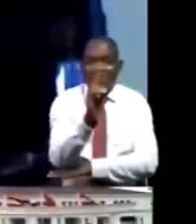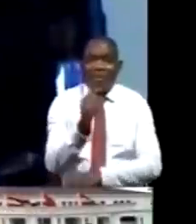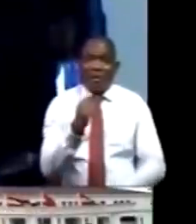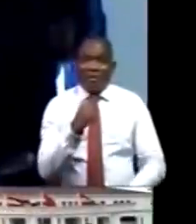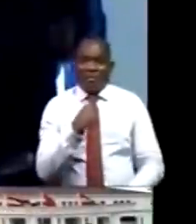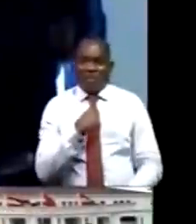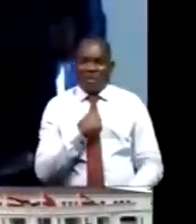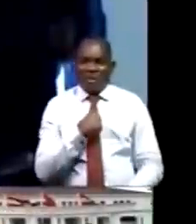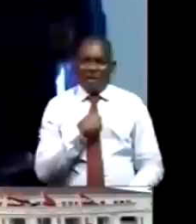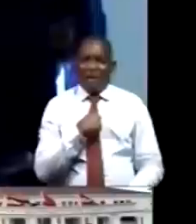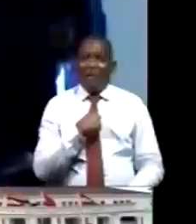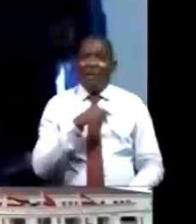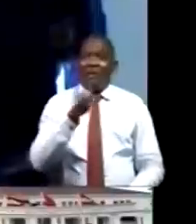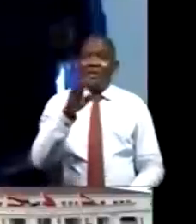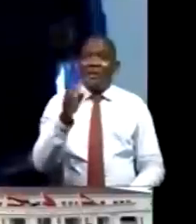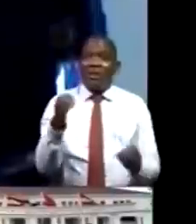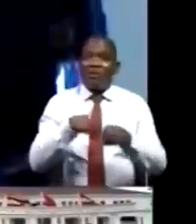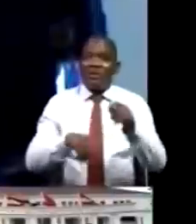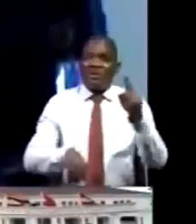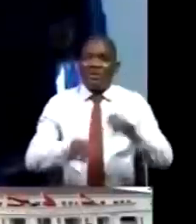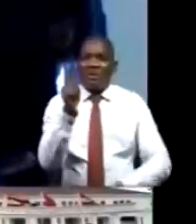I was sacked from the EC strong room.